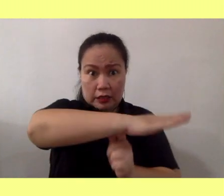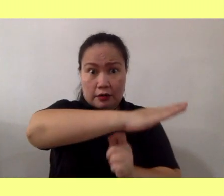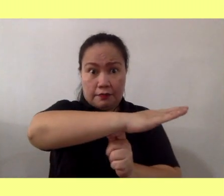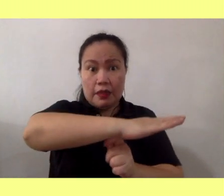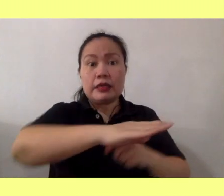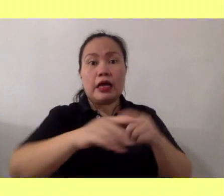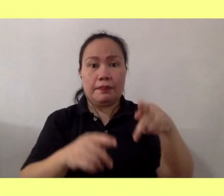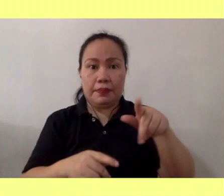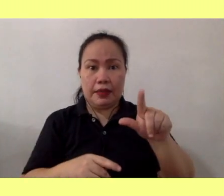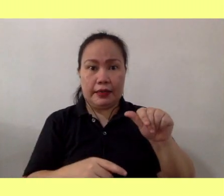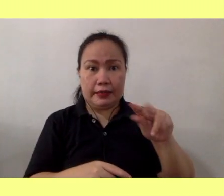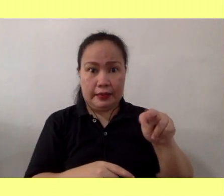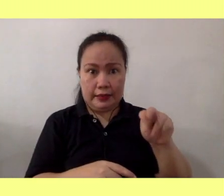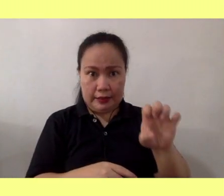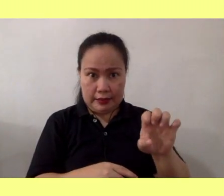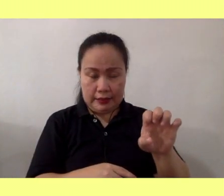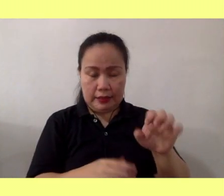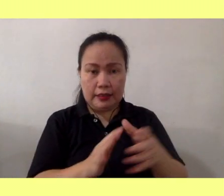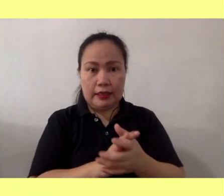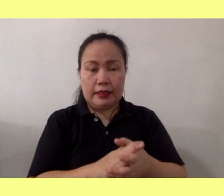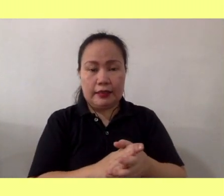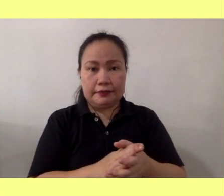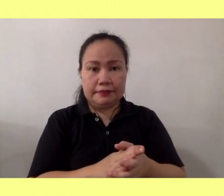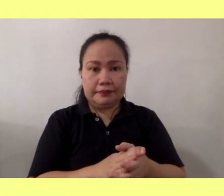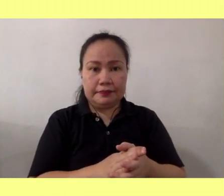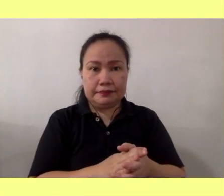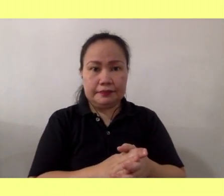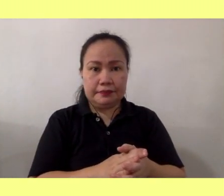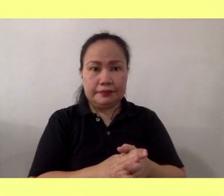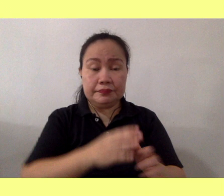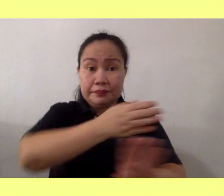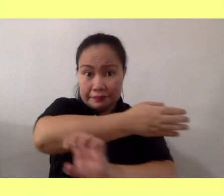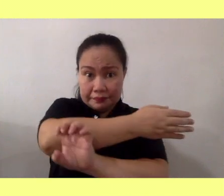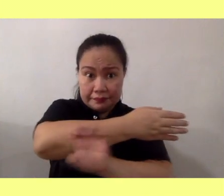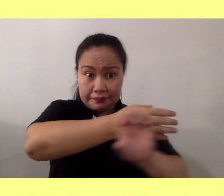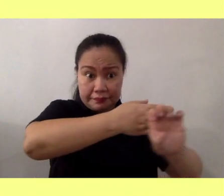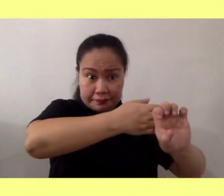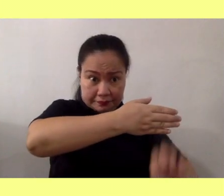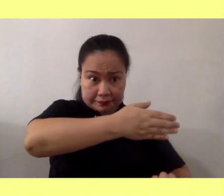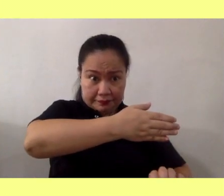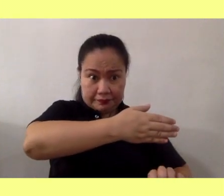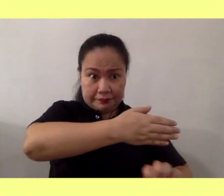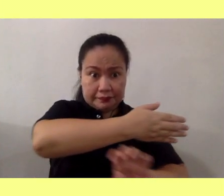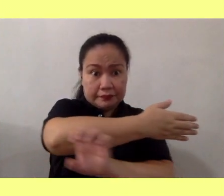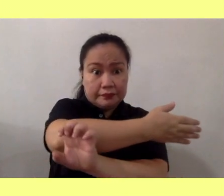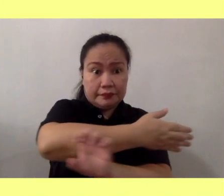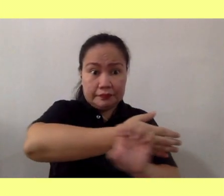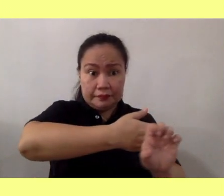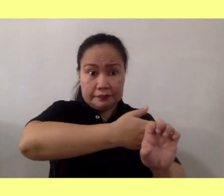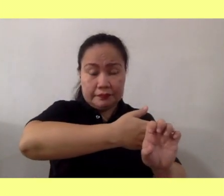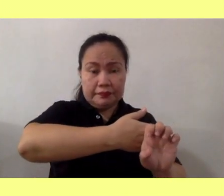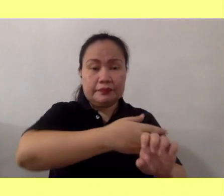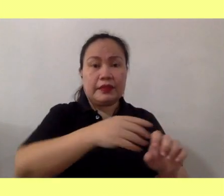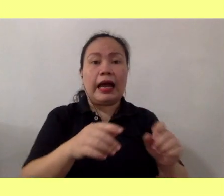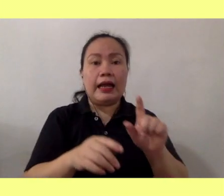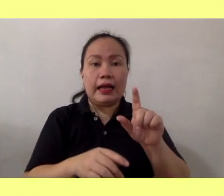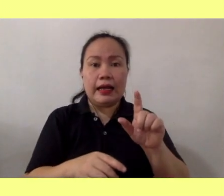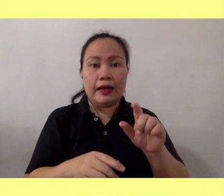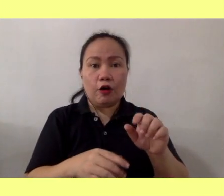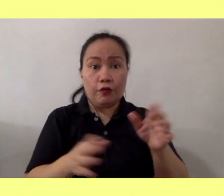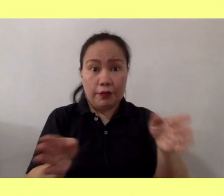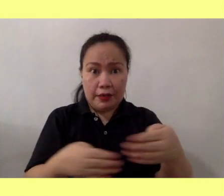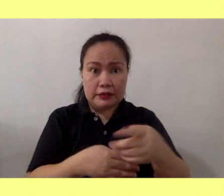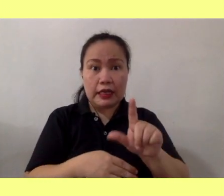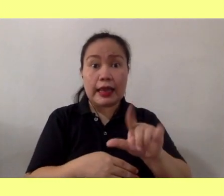bottom of a box, or side of the box, that is a plane. And then, for edge of a box, that is a line.